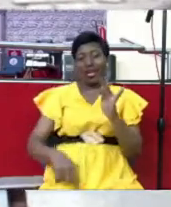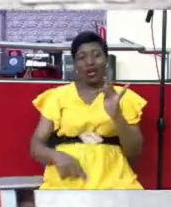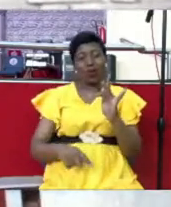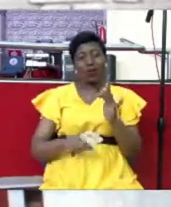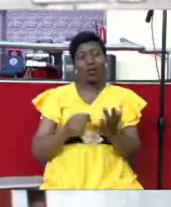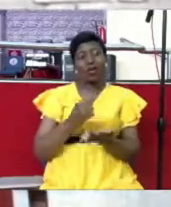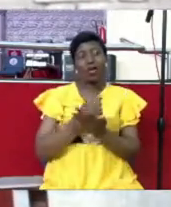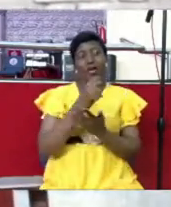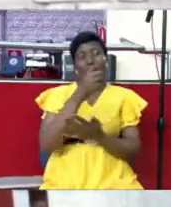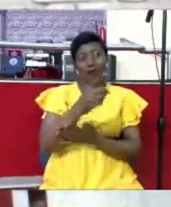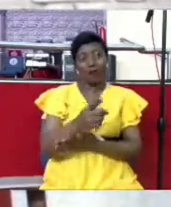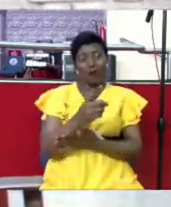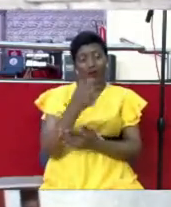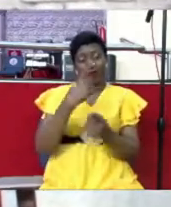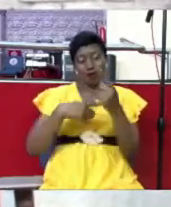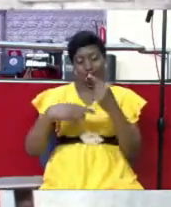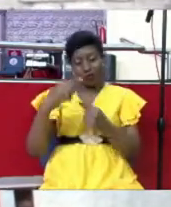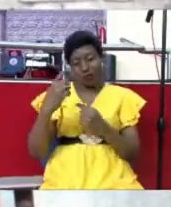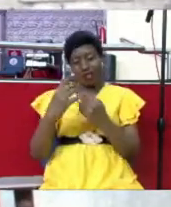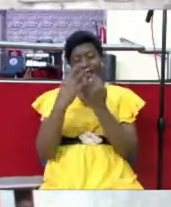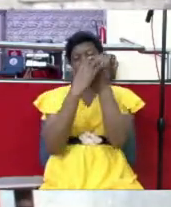Aha, maombi haiwezi kushinda umaskini.